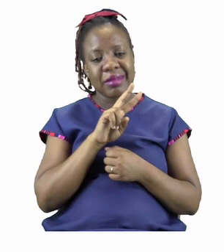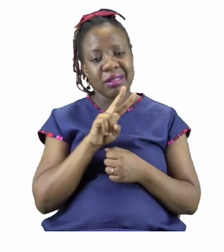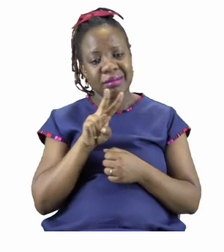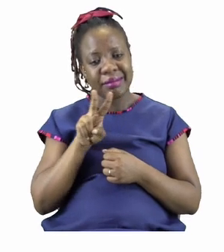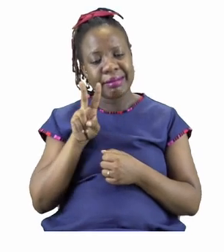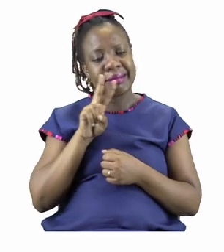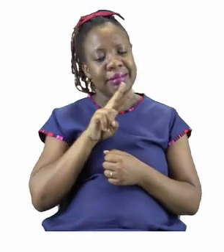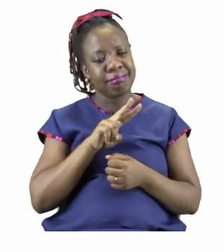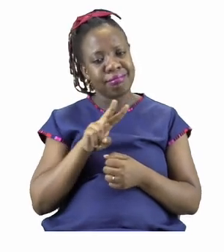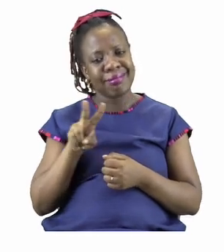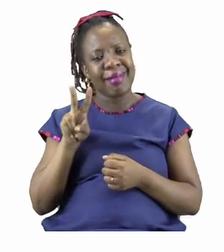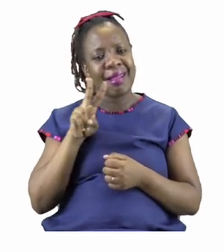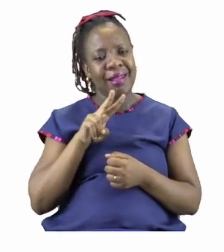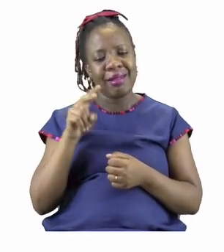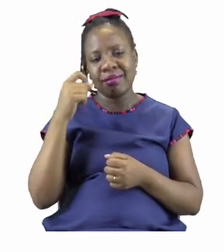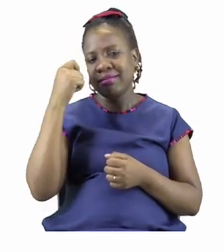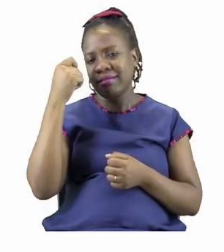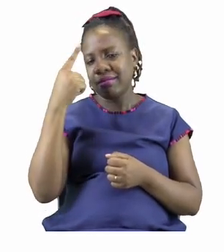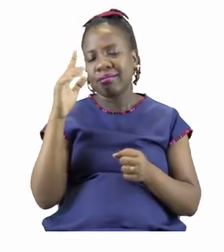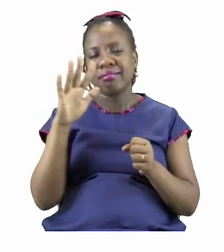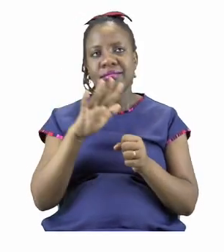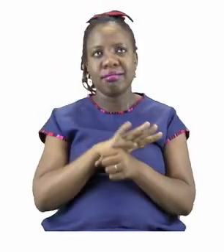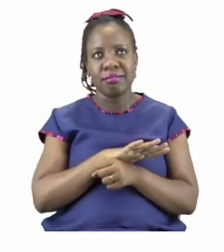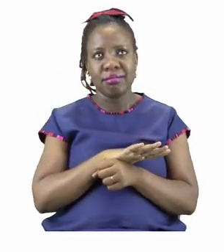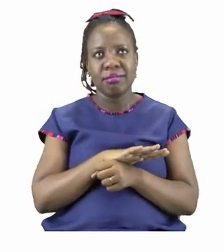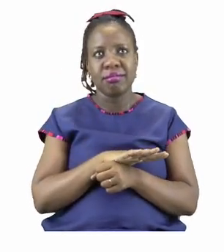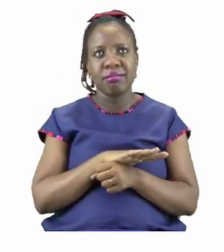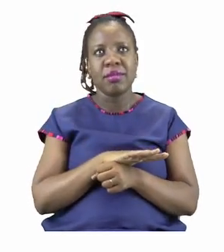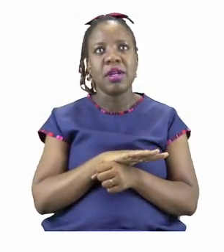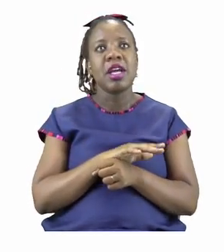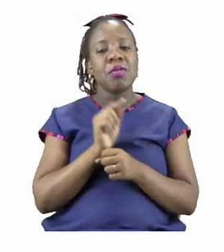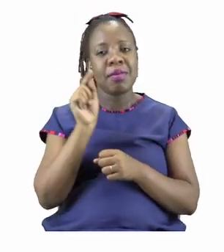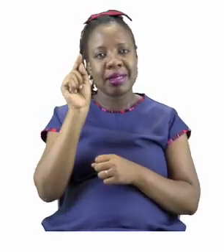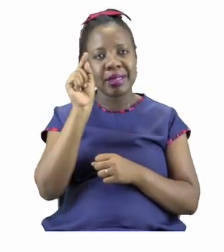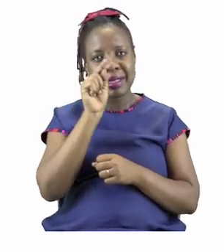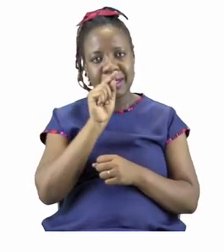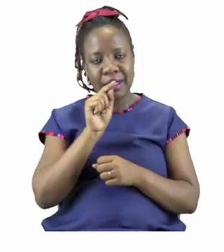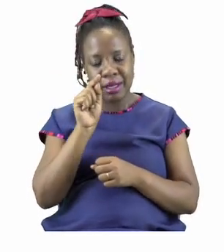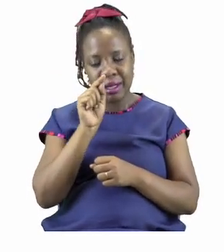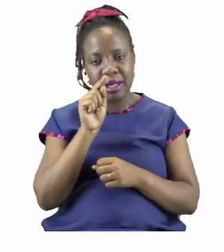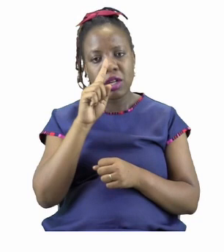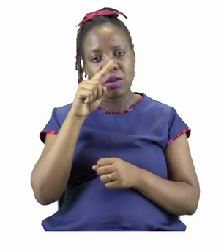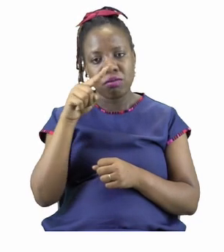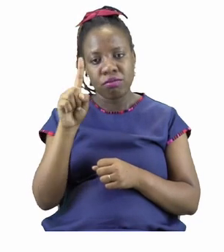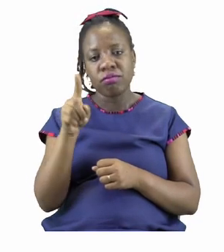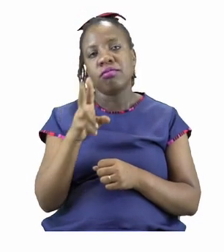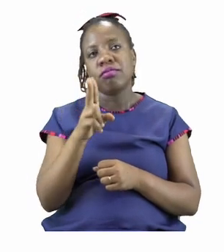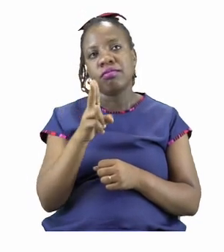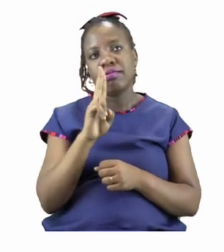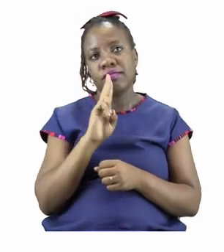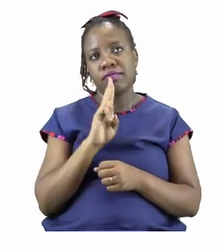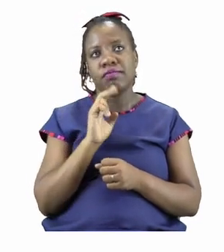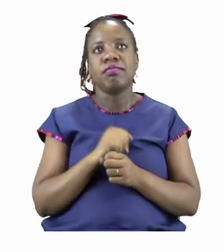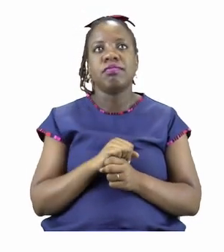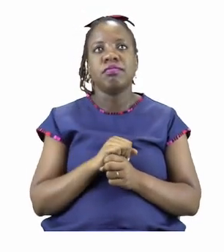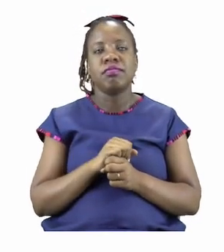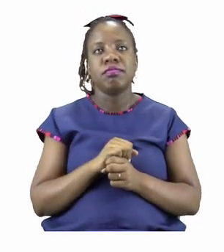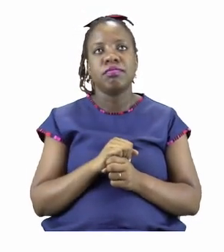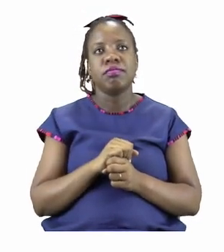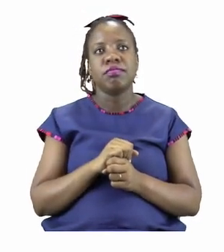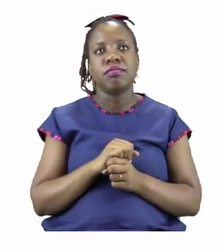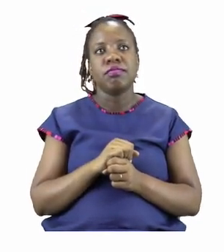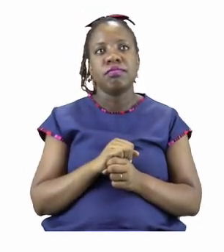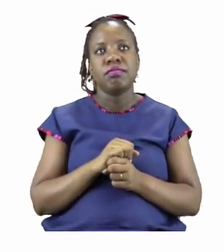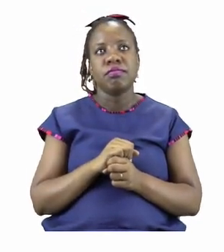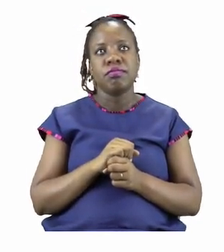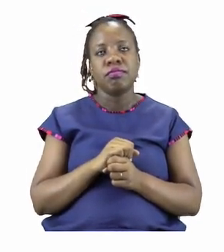you circle the correct answer. Now I'm going to leave you to read and answer all the questions. We'll